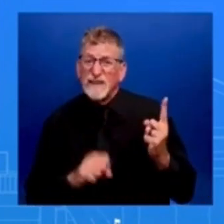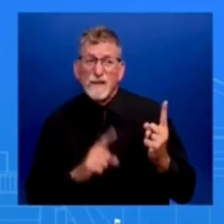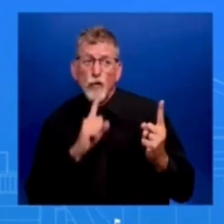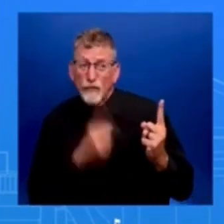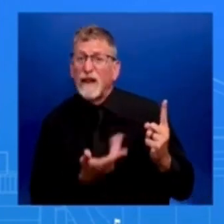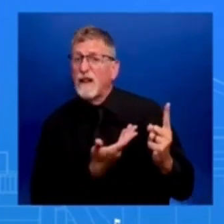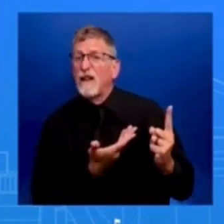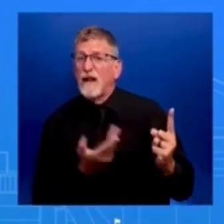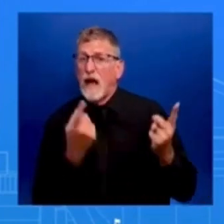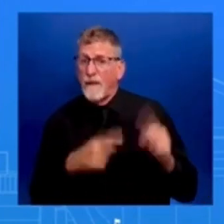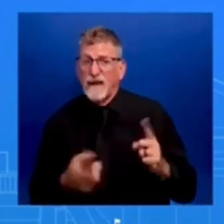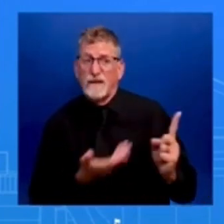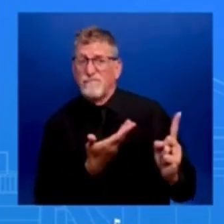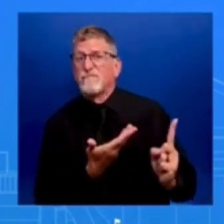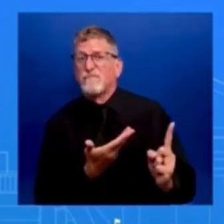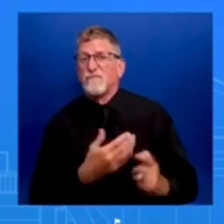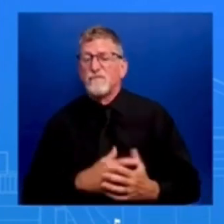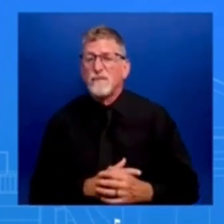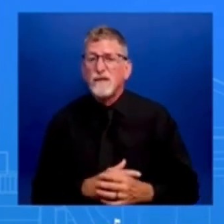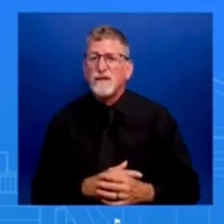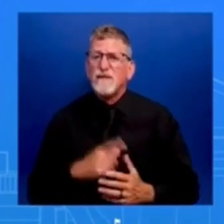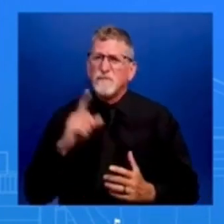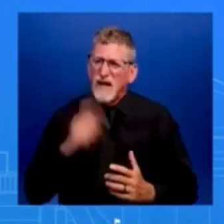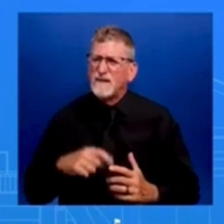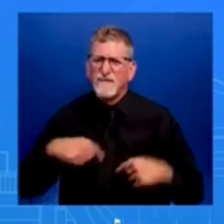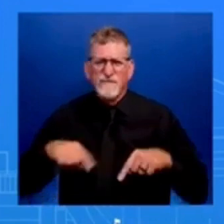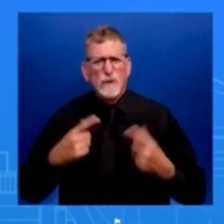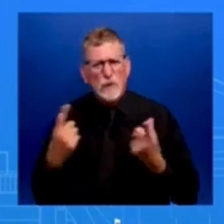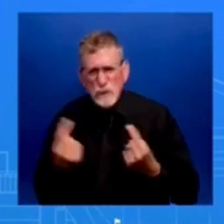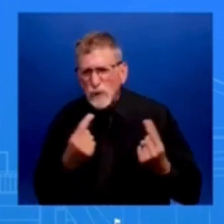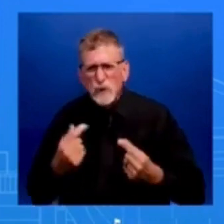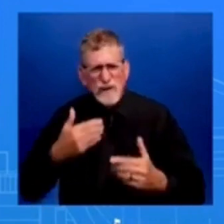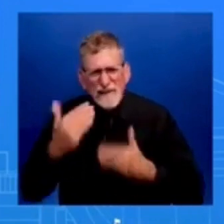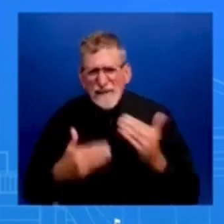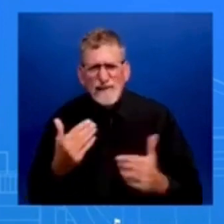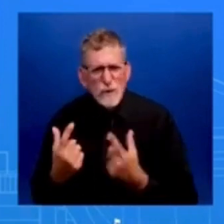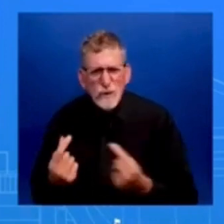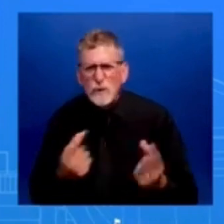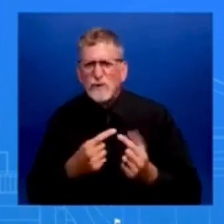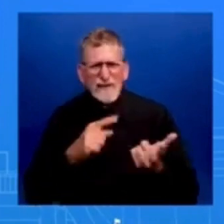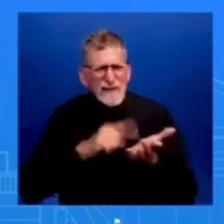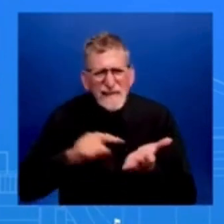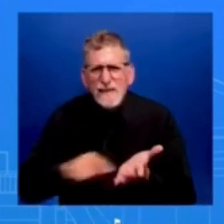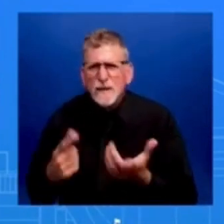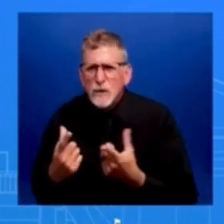take serious steps to continue to deal with this issue. Look what's going on across the country.